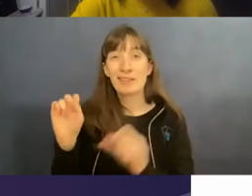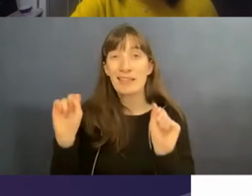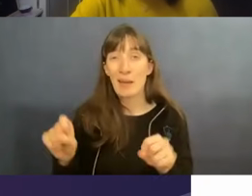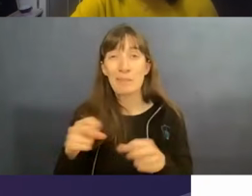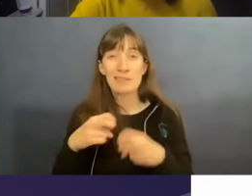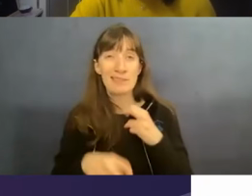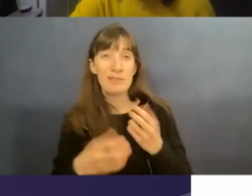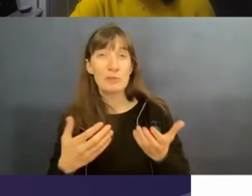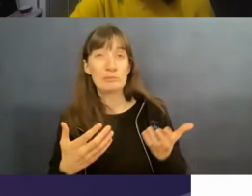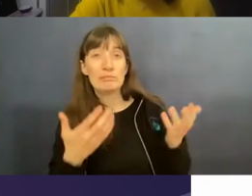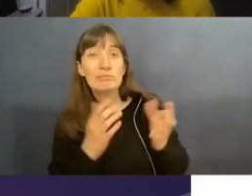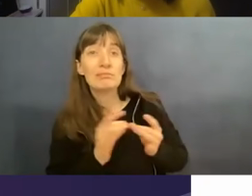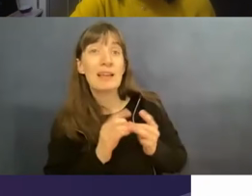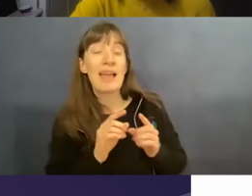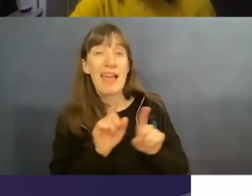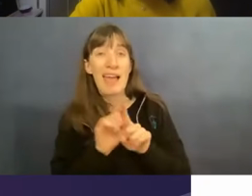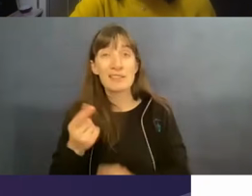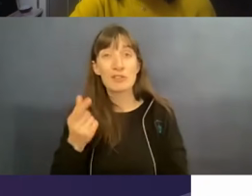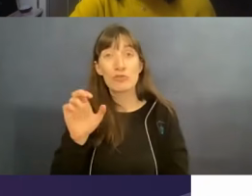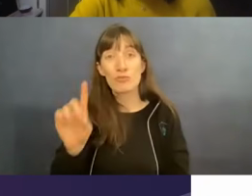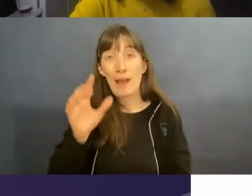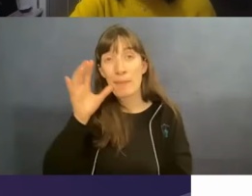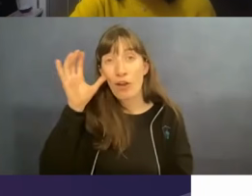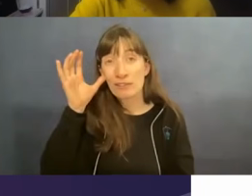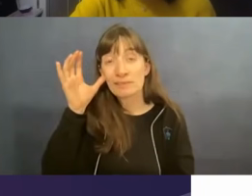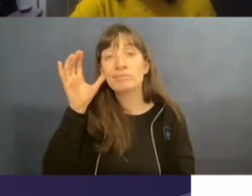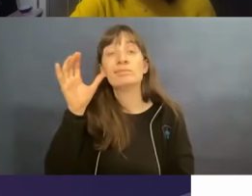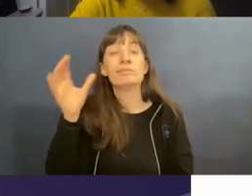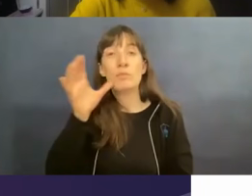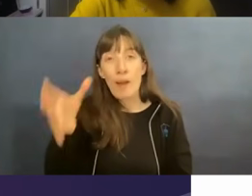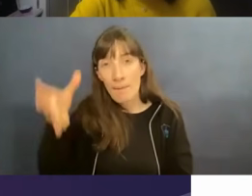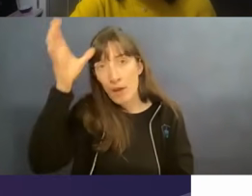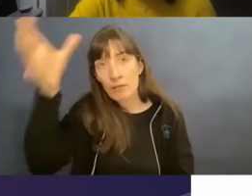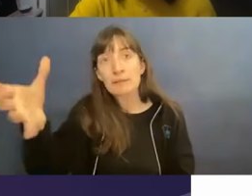up as a grandparent. Um,